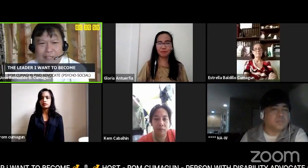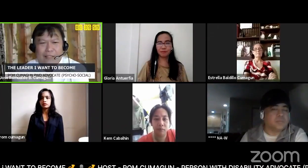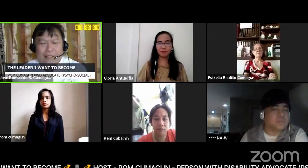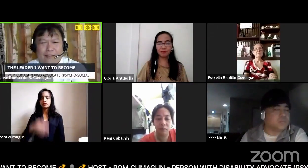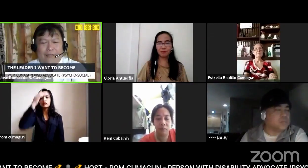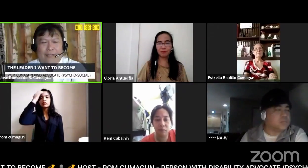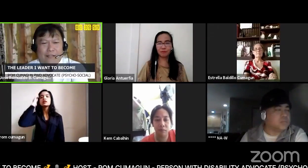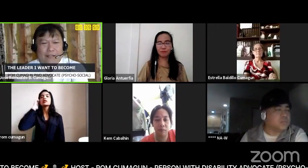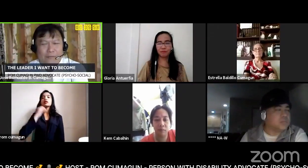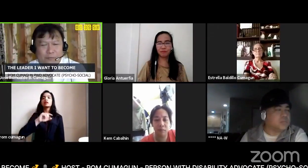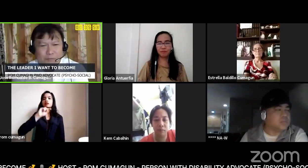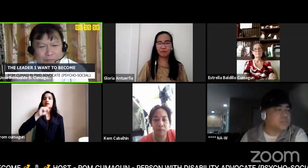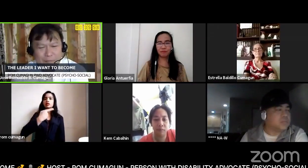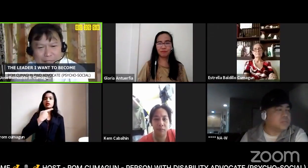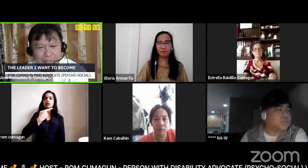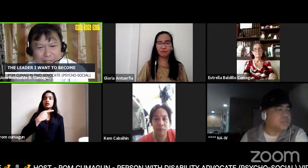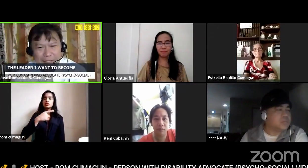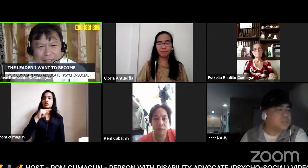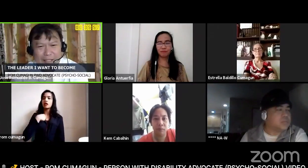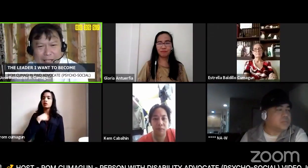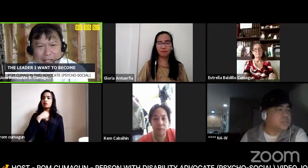At first, I didn't uh,